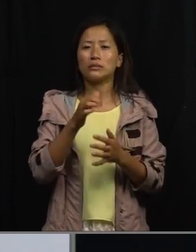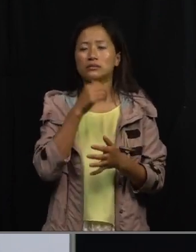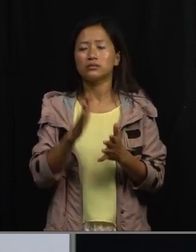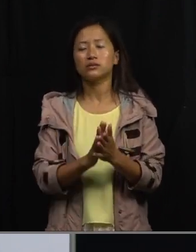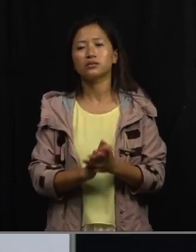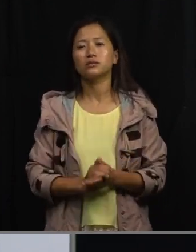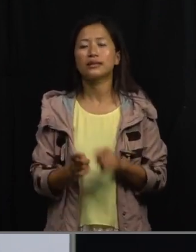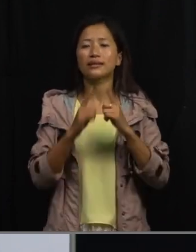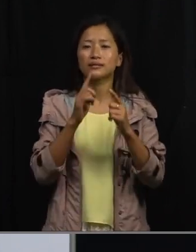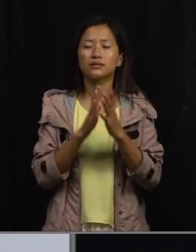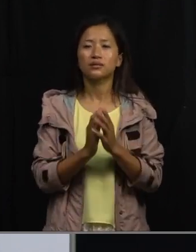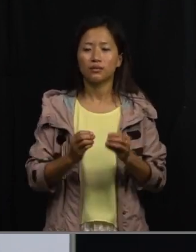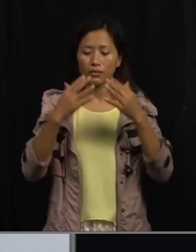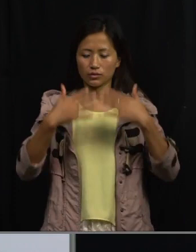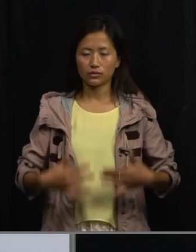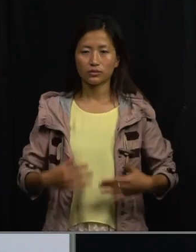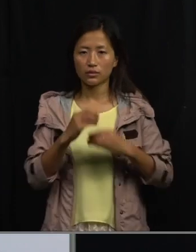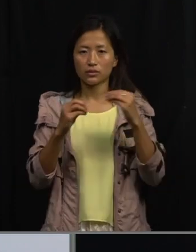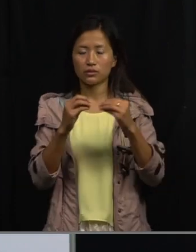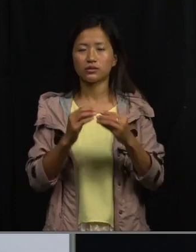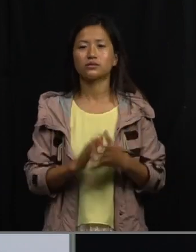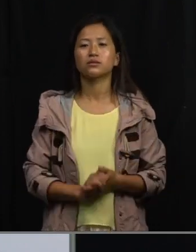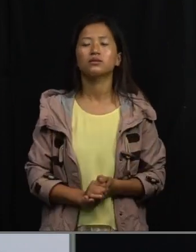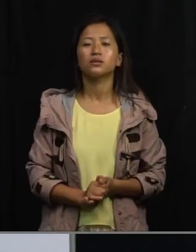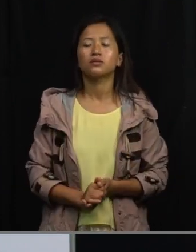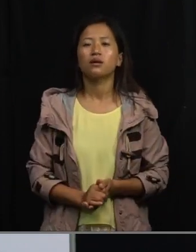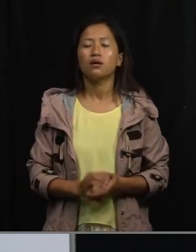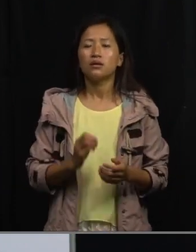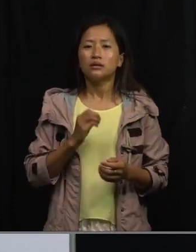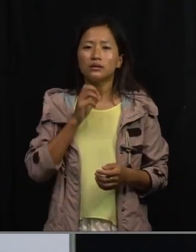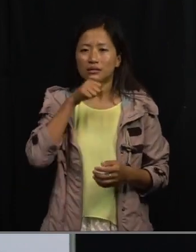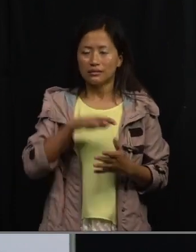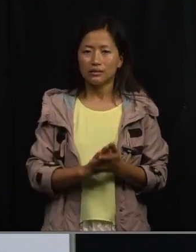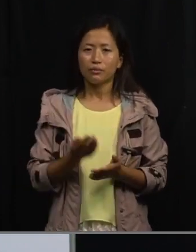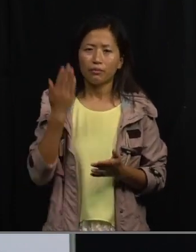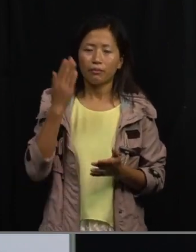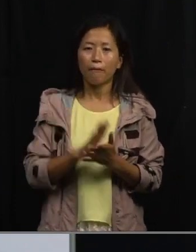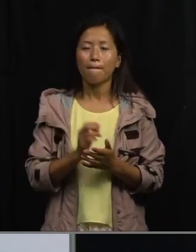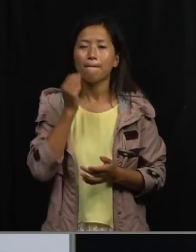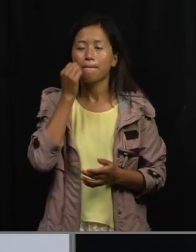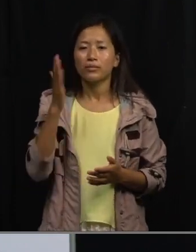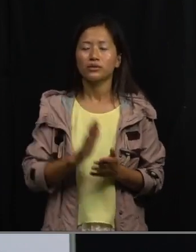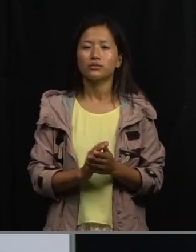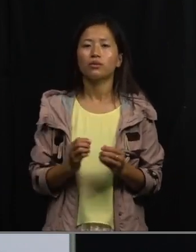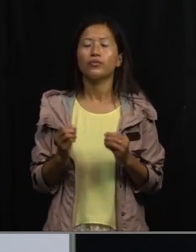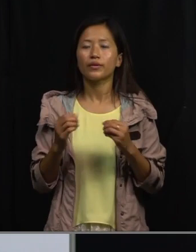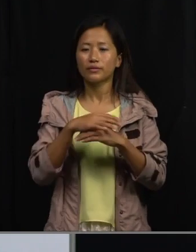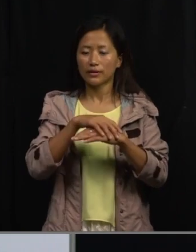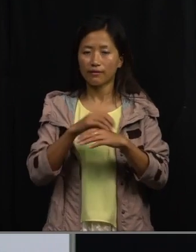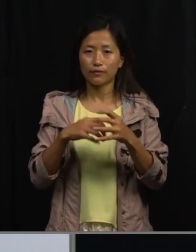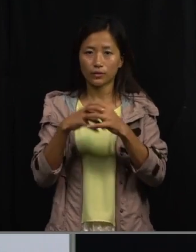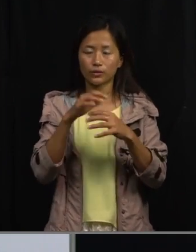will discuss about their clothing. The early men, they know how to cover themselves with warm clothes in